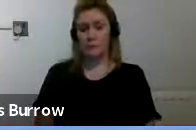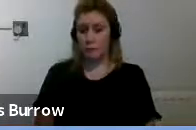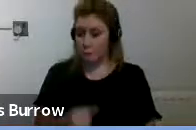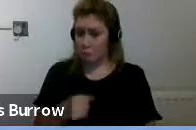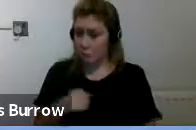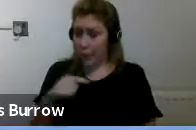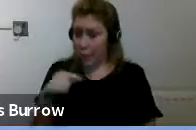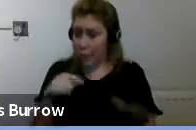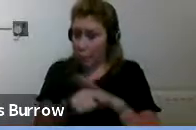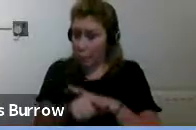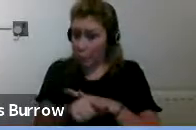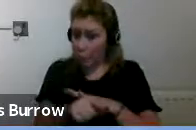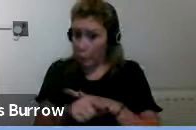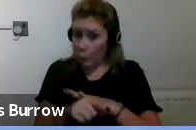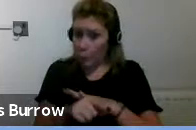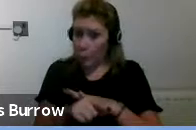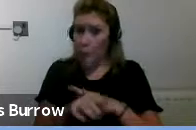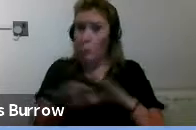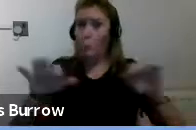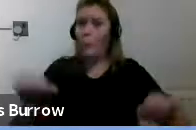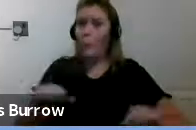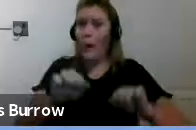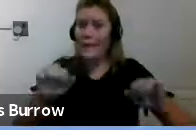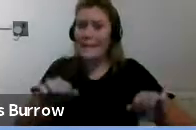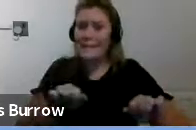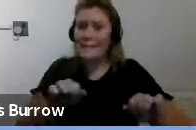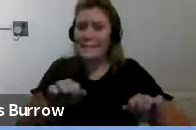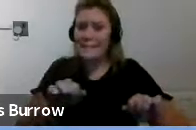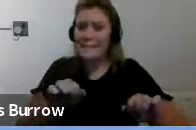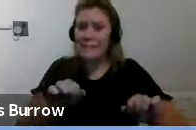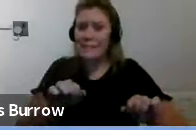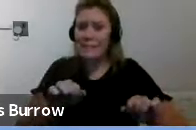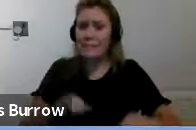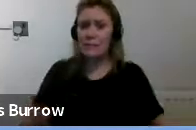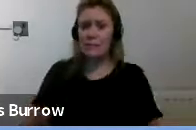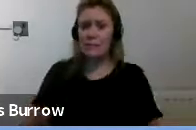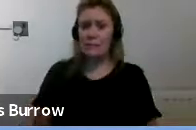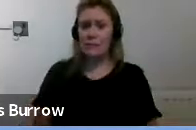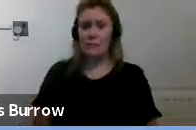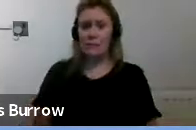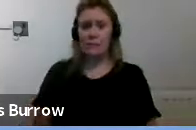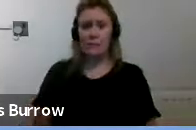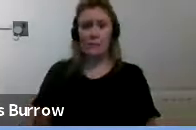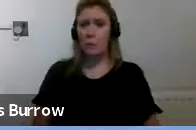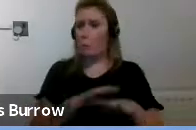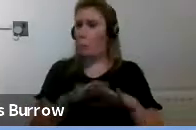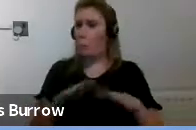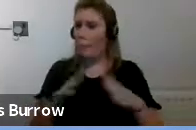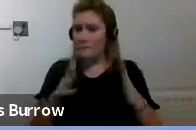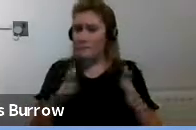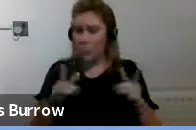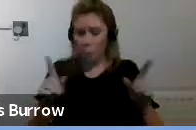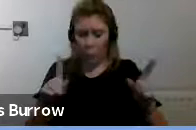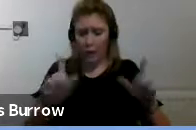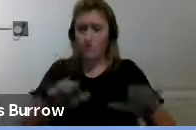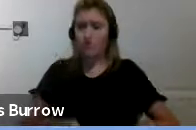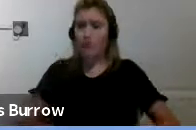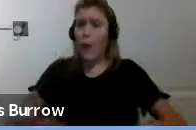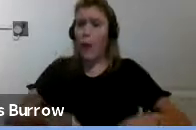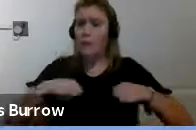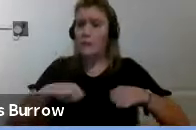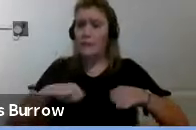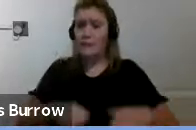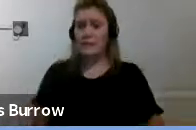Wait! You don't have on any clothes.